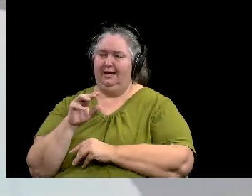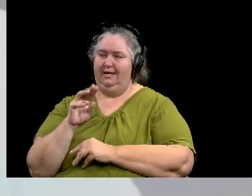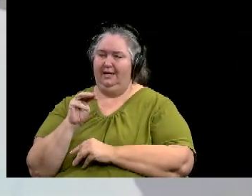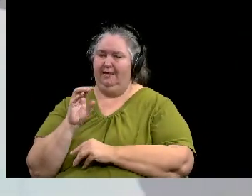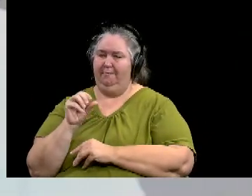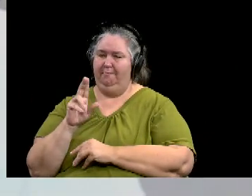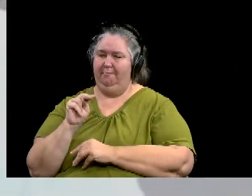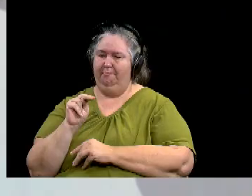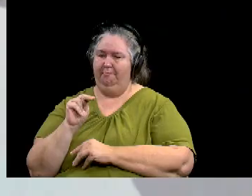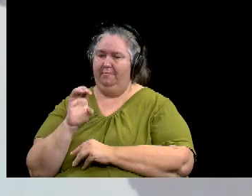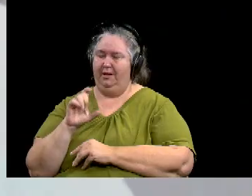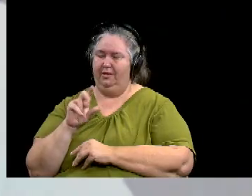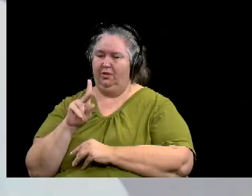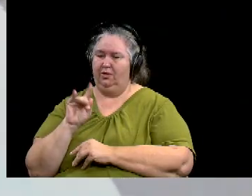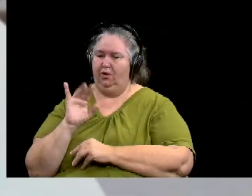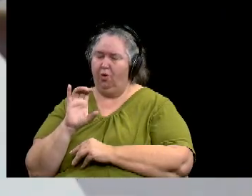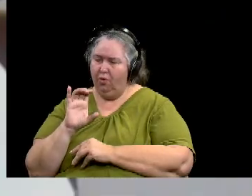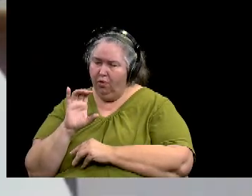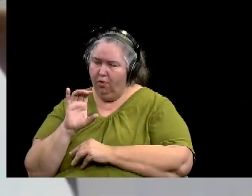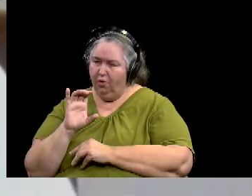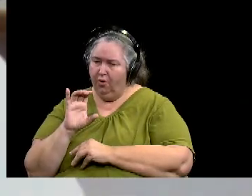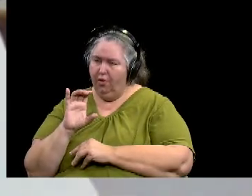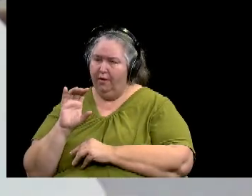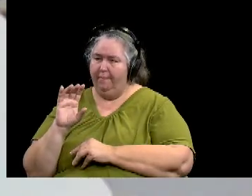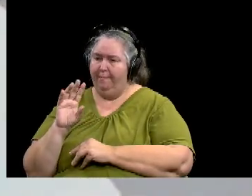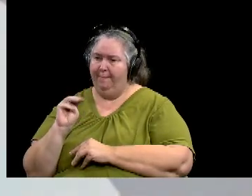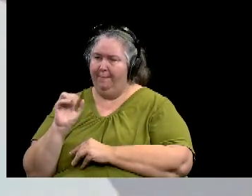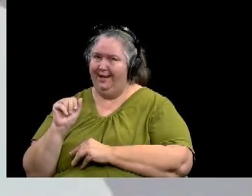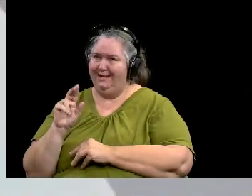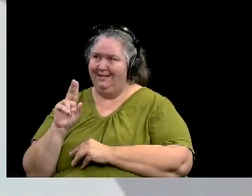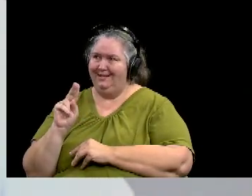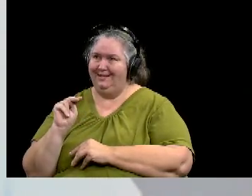bamlanivimab that we've discussed before in